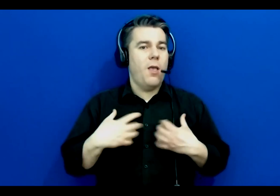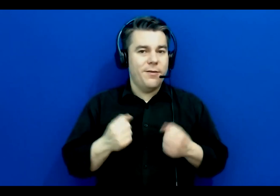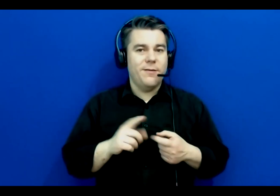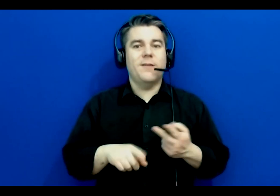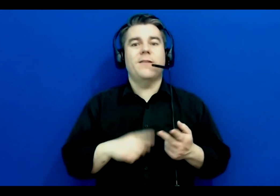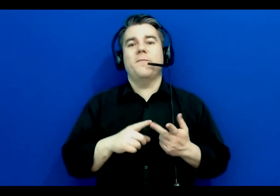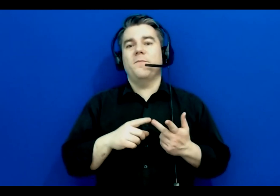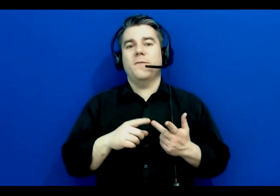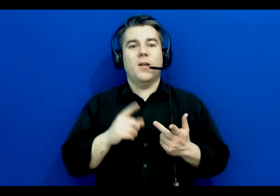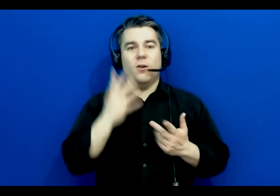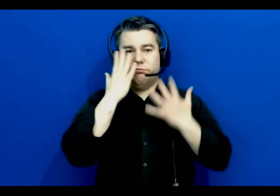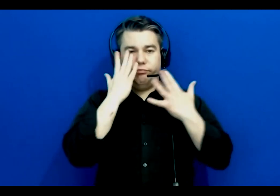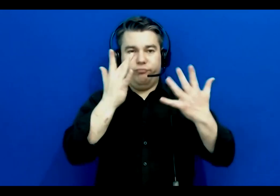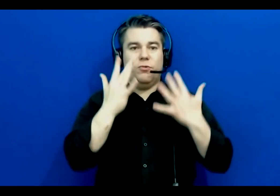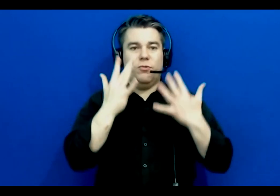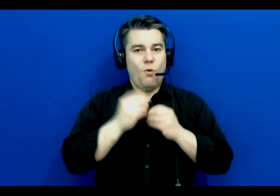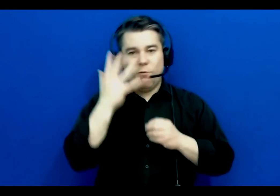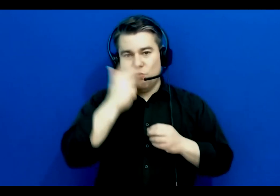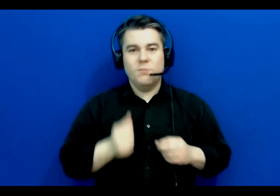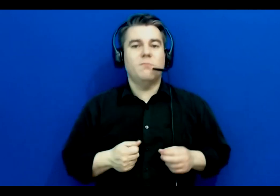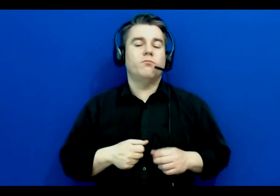build pretty, pretty.